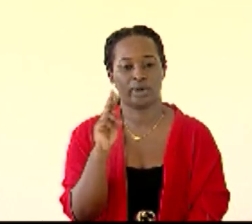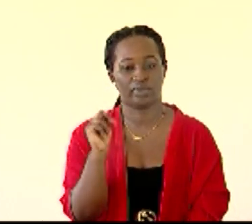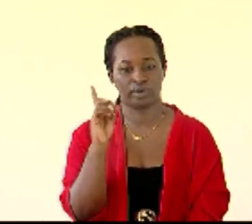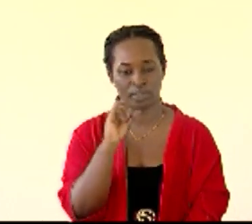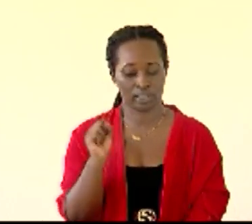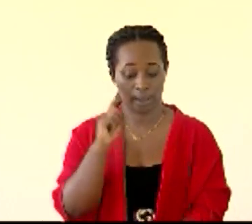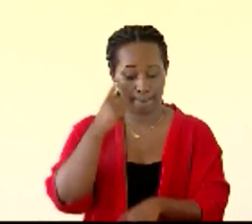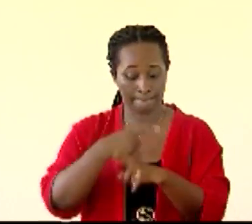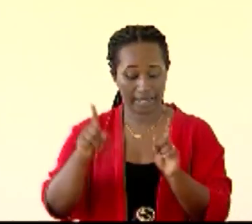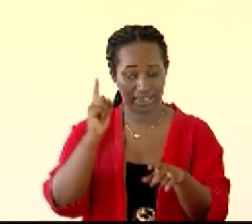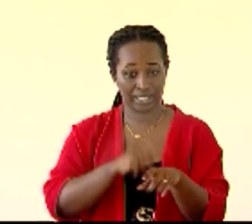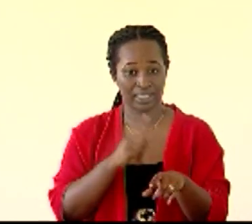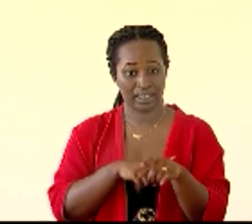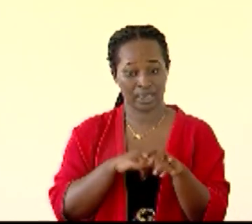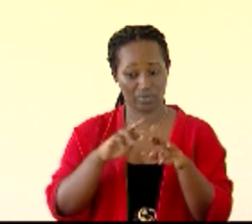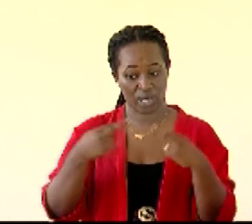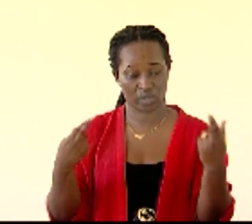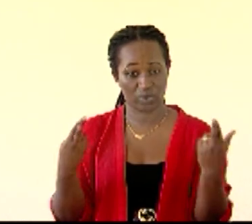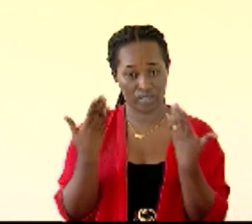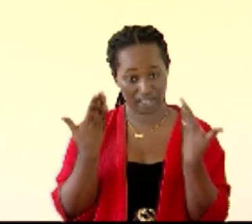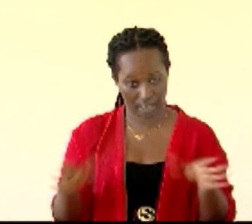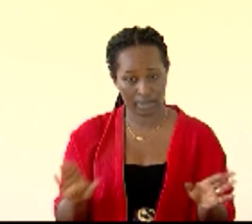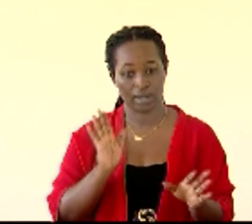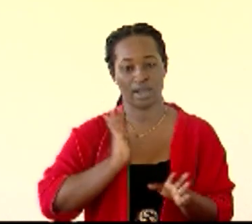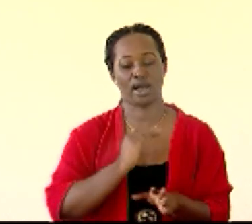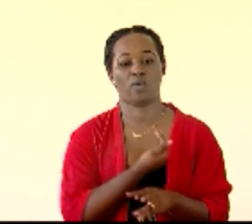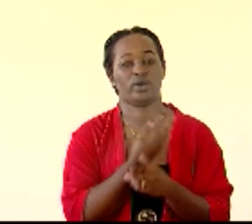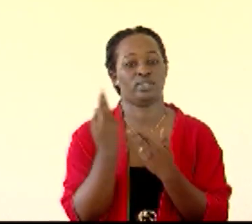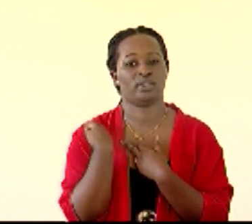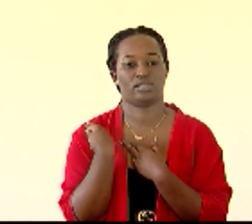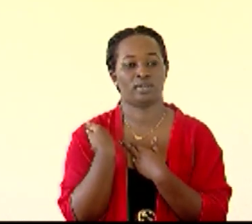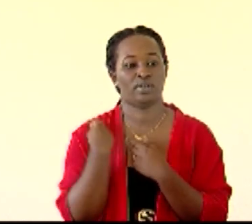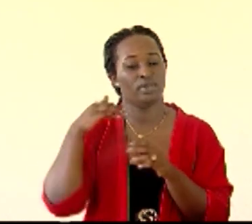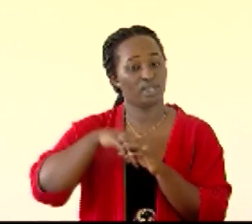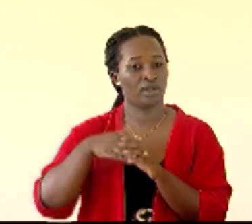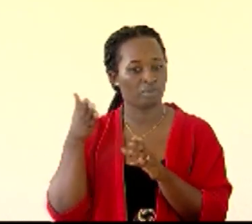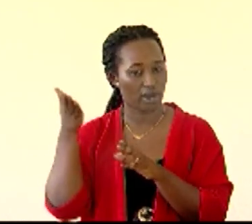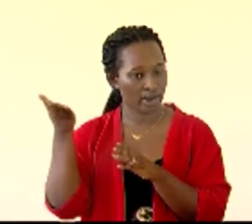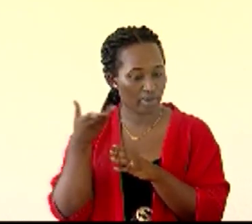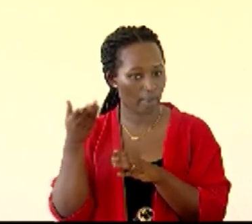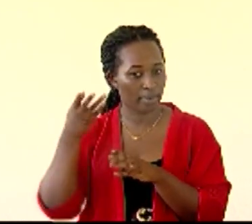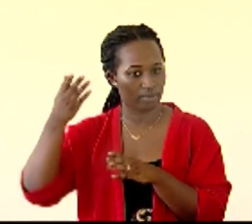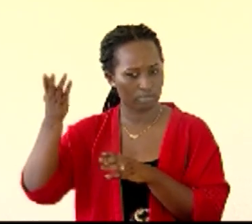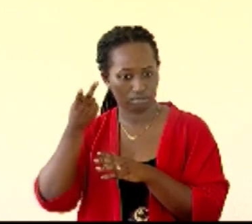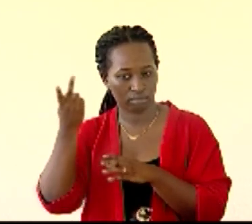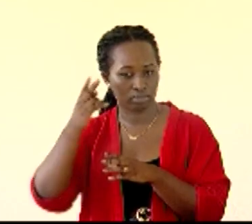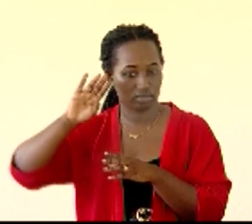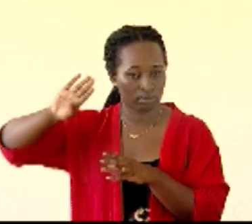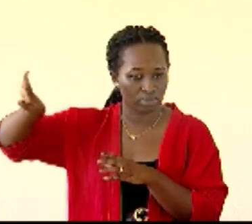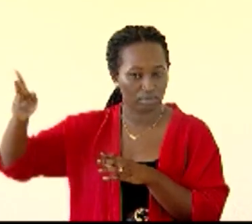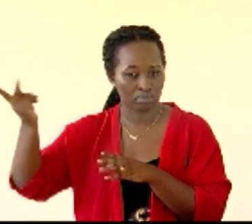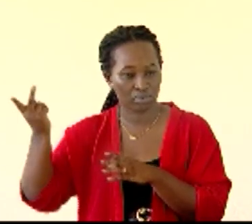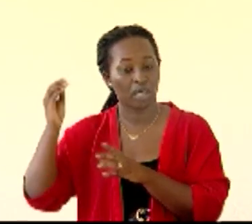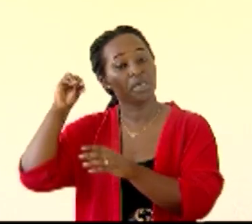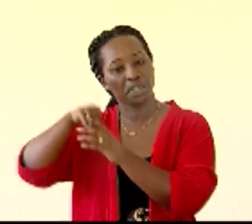is over, that is our now task. It is in here, it's in here. Now, how do we get it such